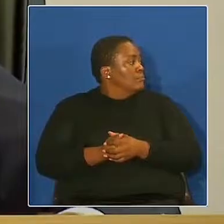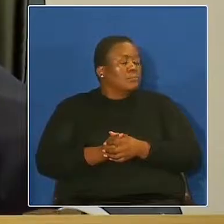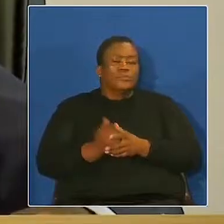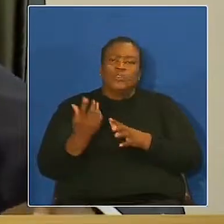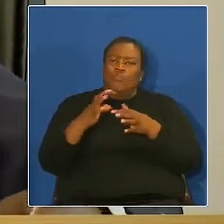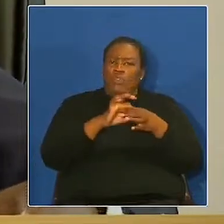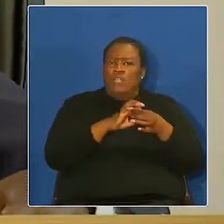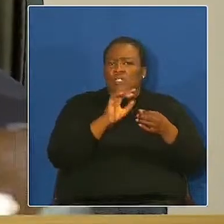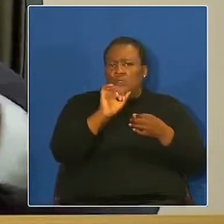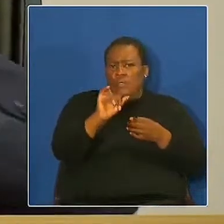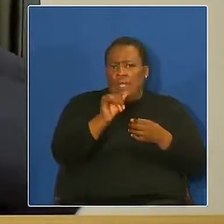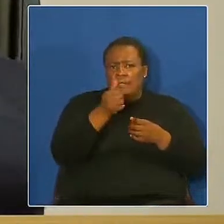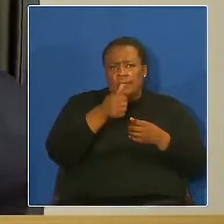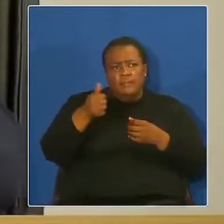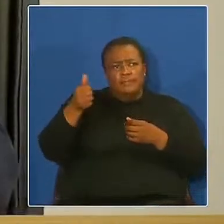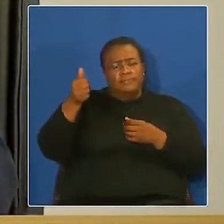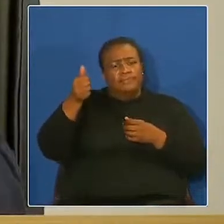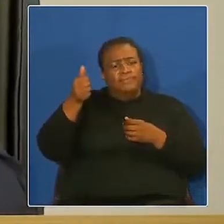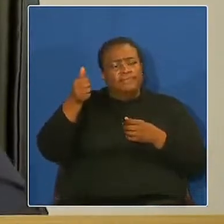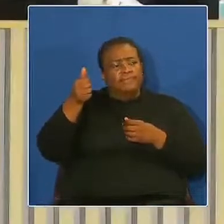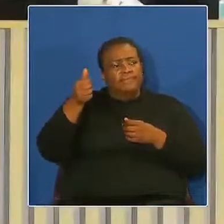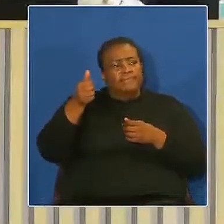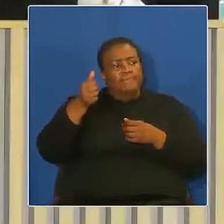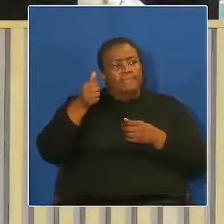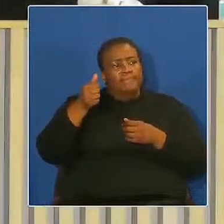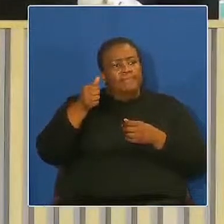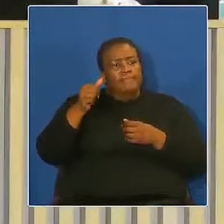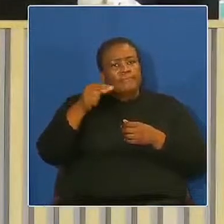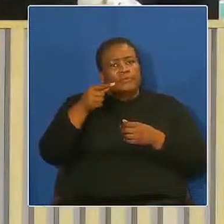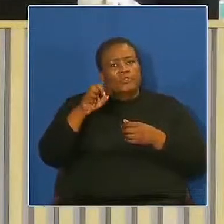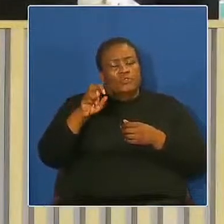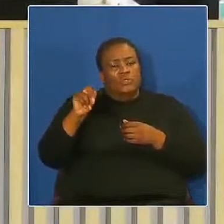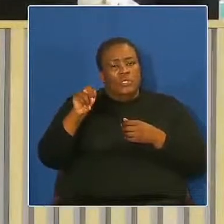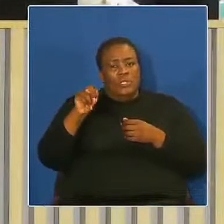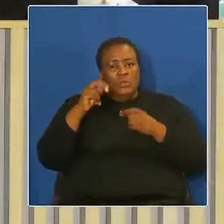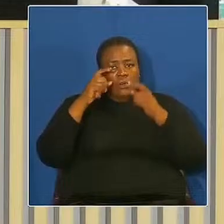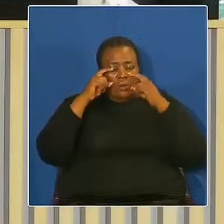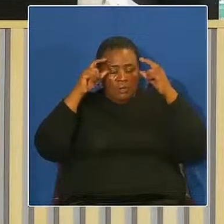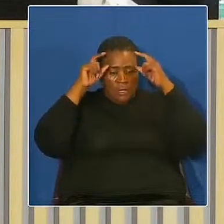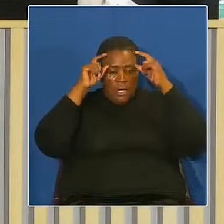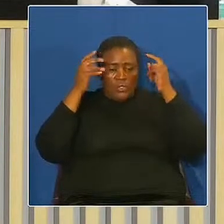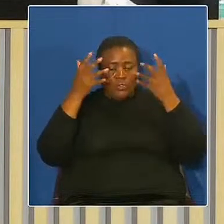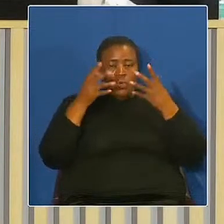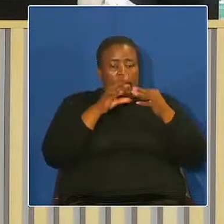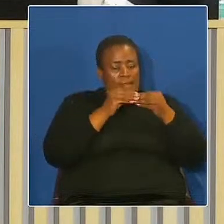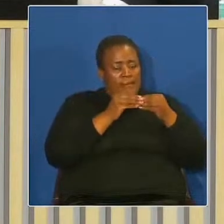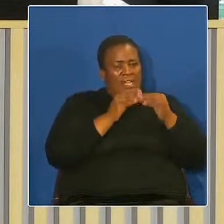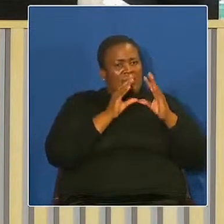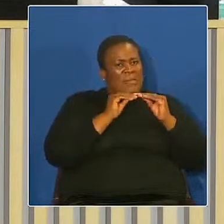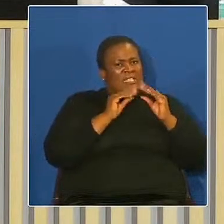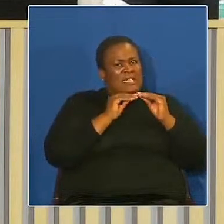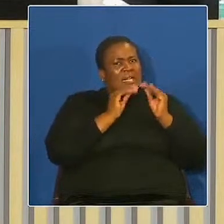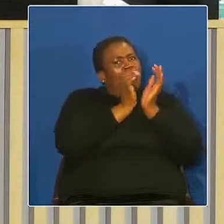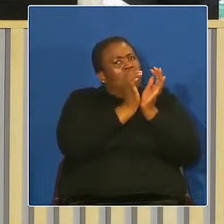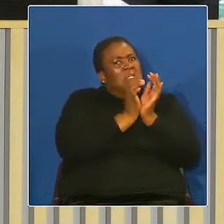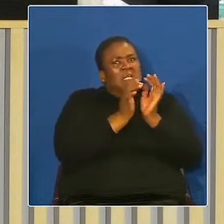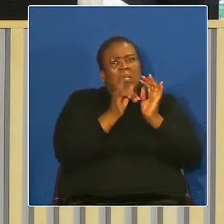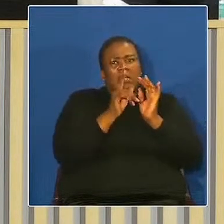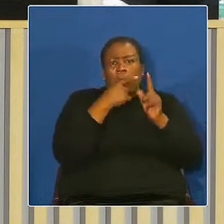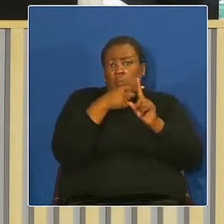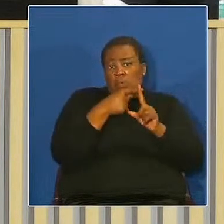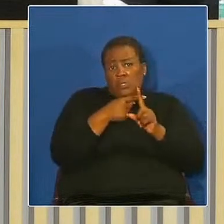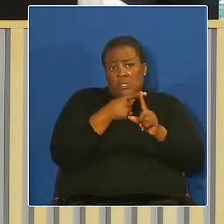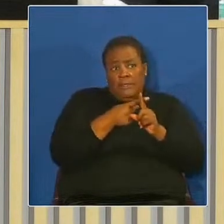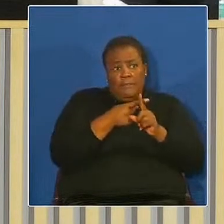Related to that, General, the meeting referred to, the meeting was positive. Were you able